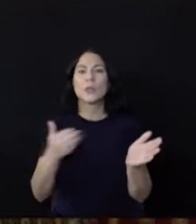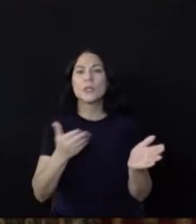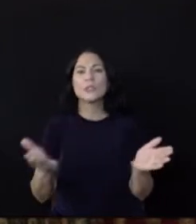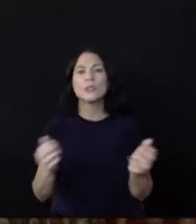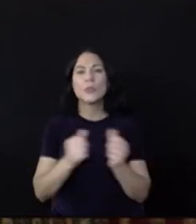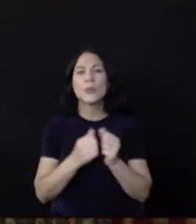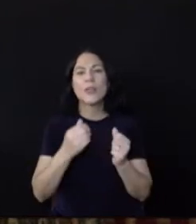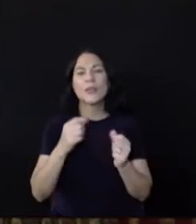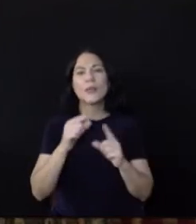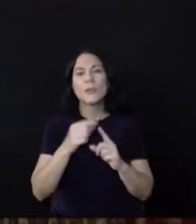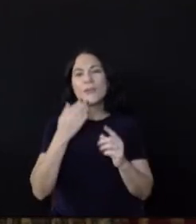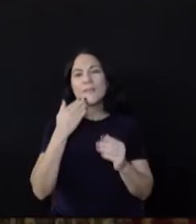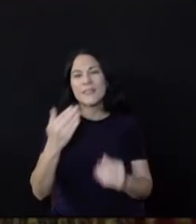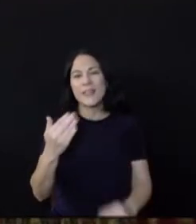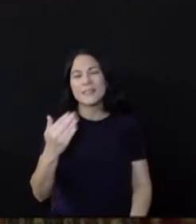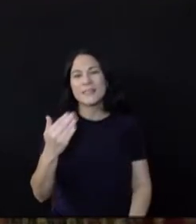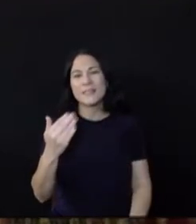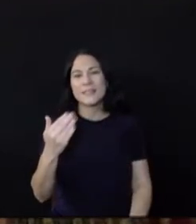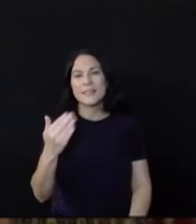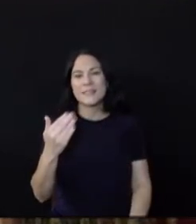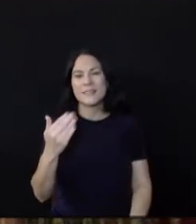thanks.